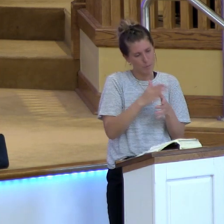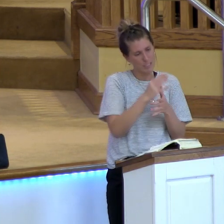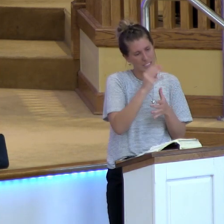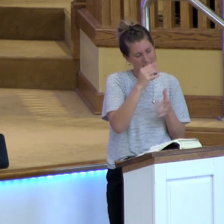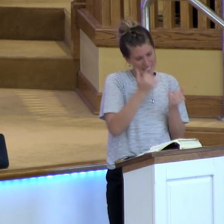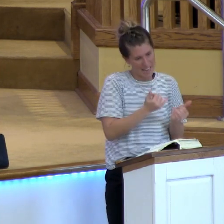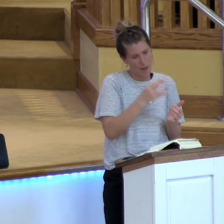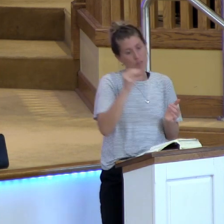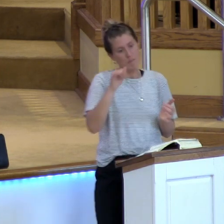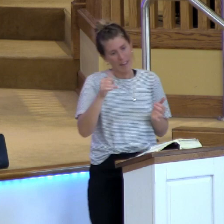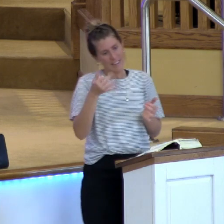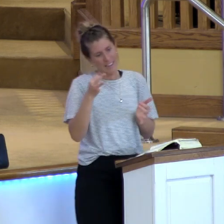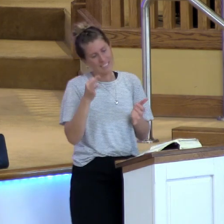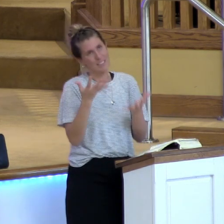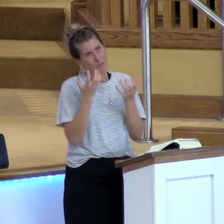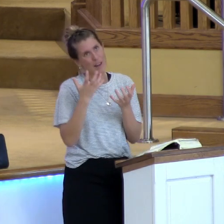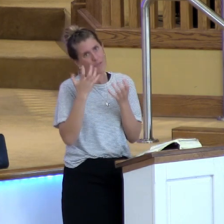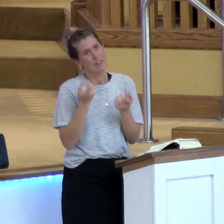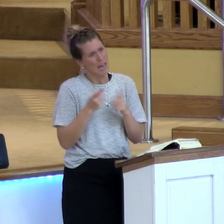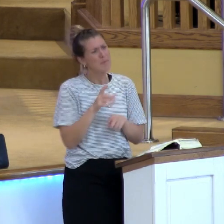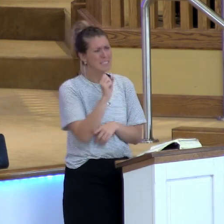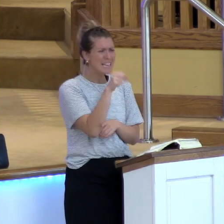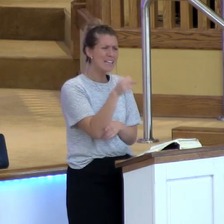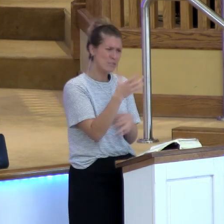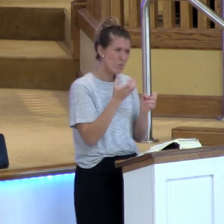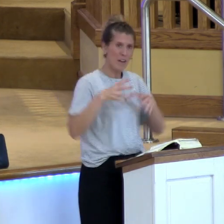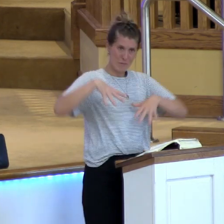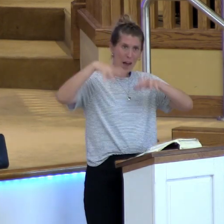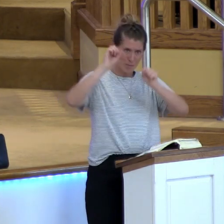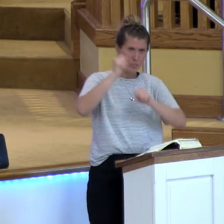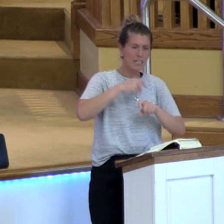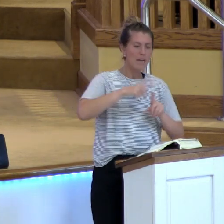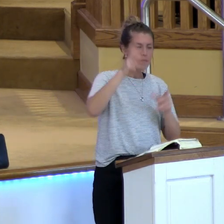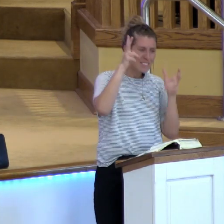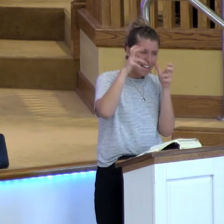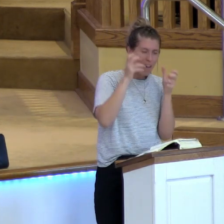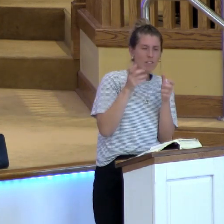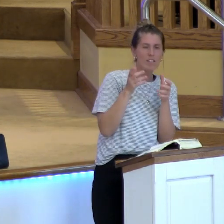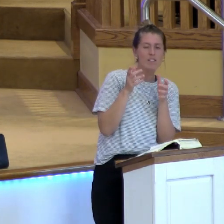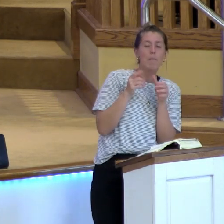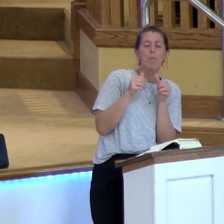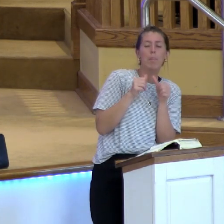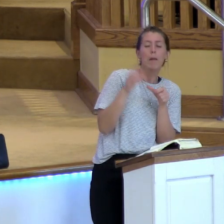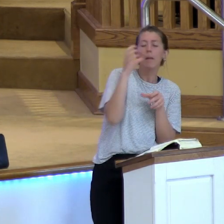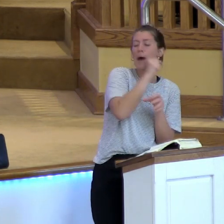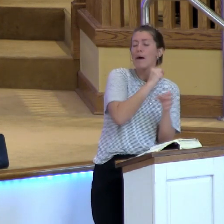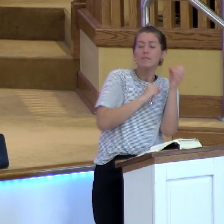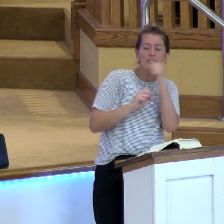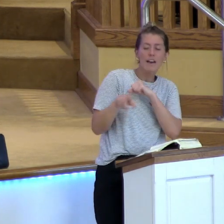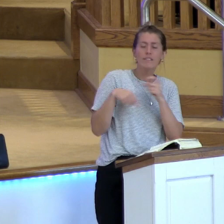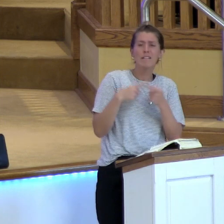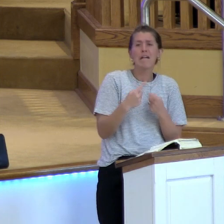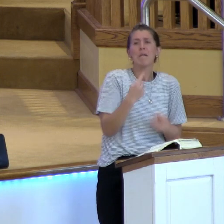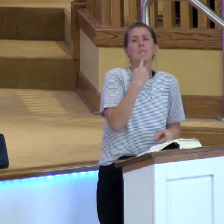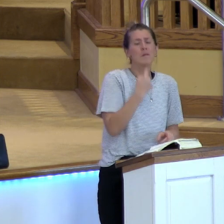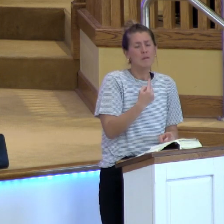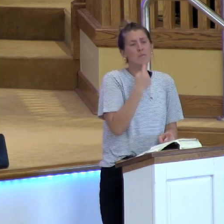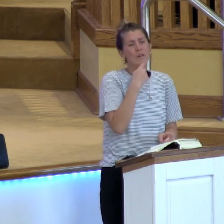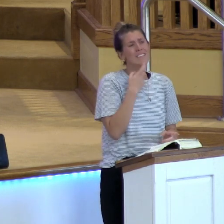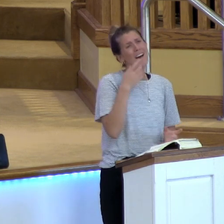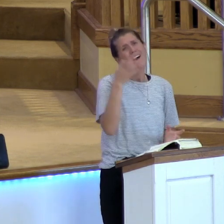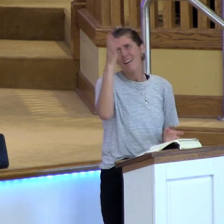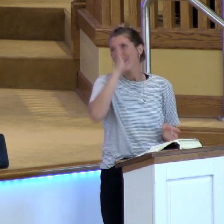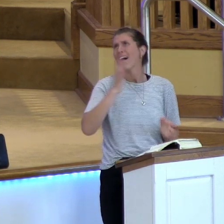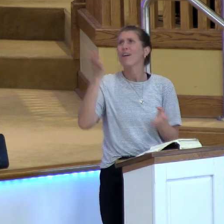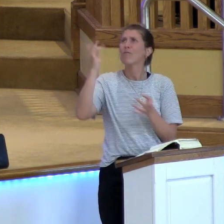are so desperate for it. They want it to happen, and we should want it to happen. But the devil says, keep on having those guesses and then being disappointed and then saying, God,